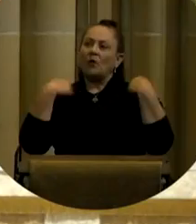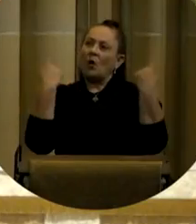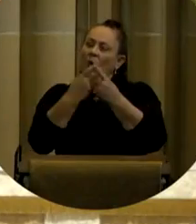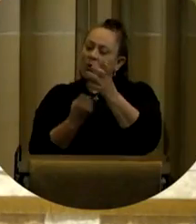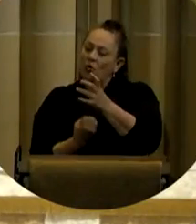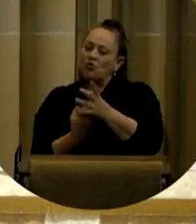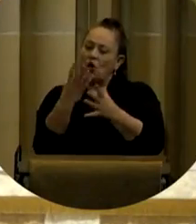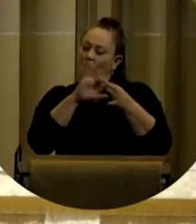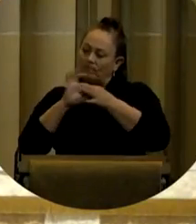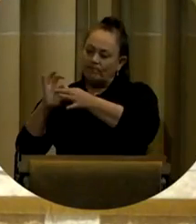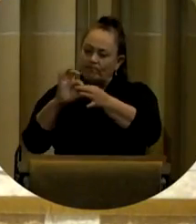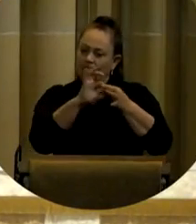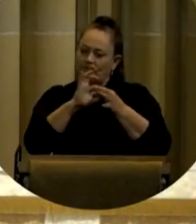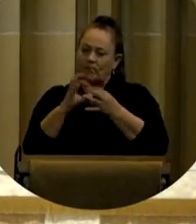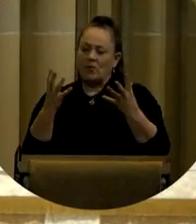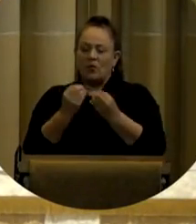enduring unity.